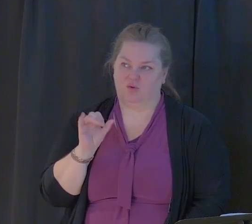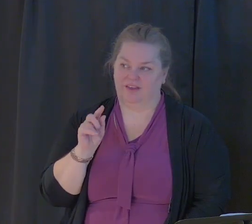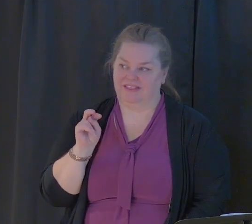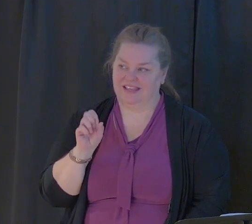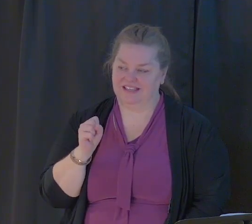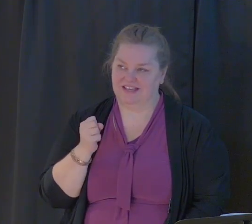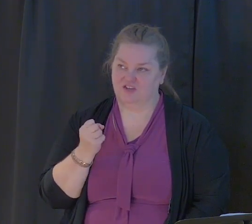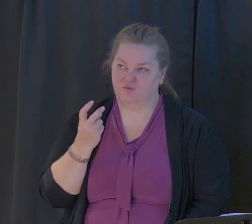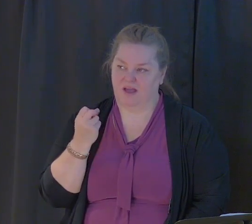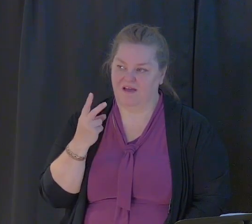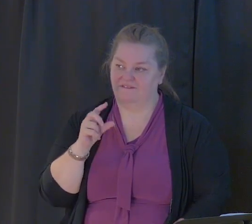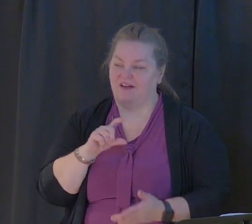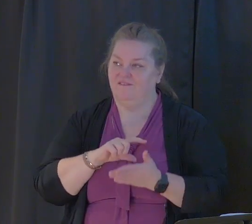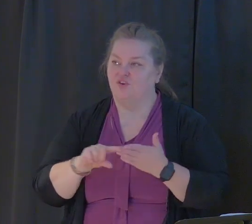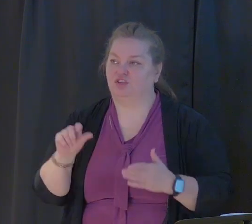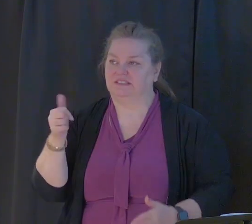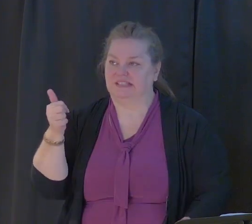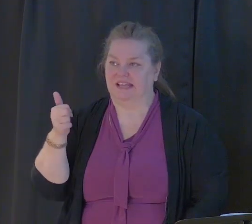12:10 tells us,